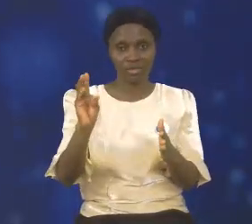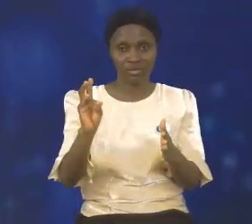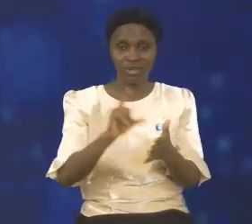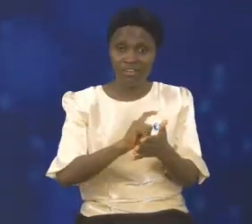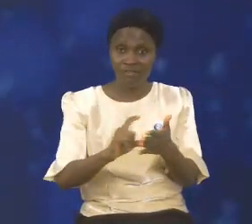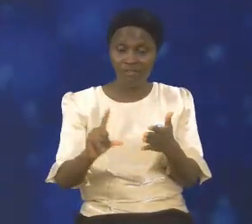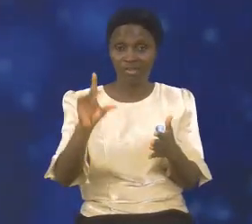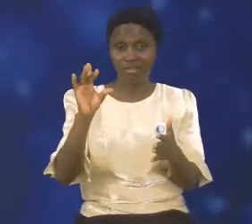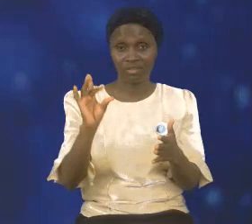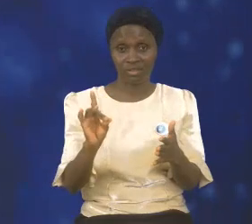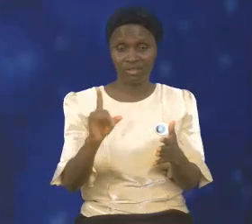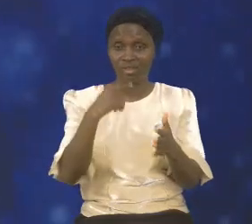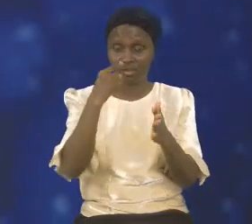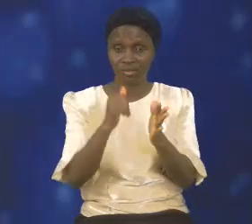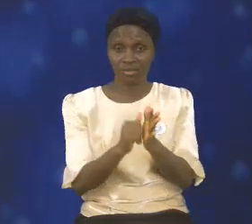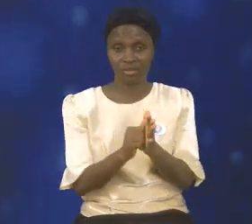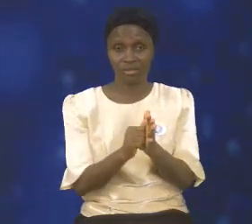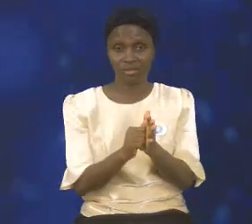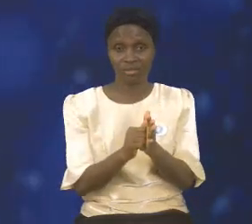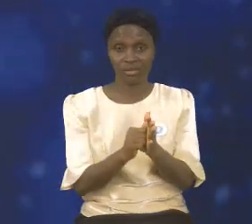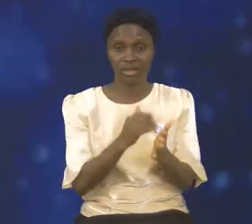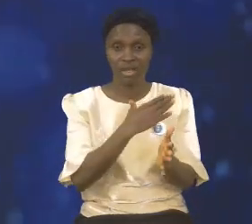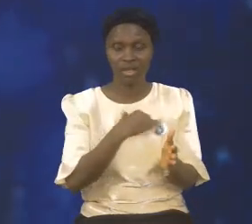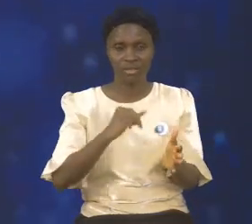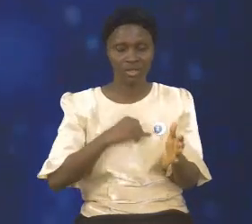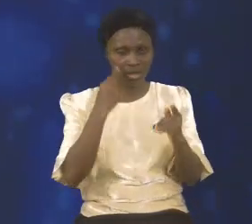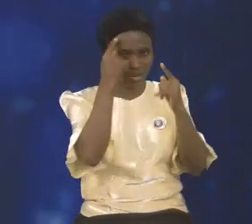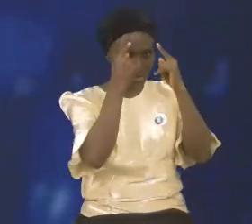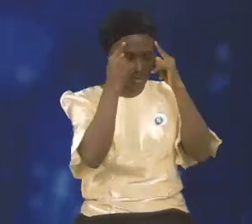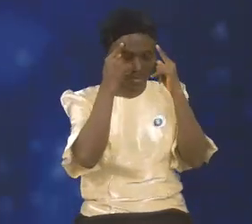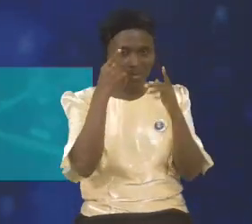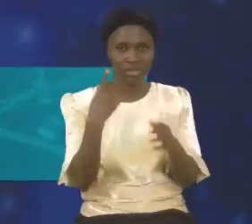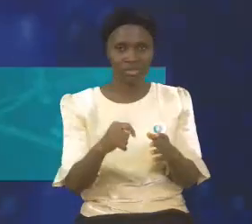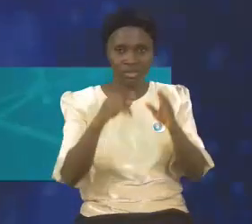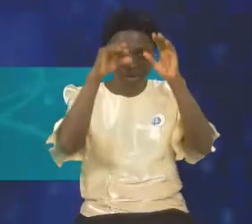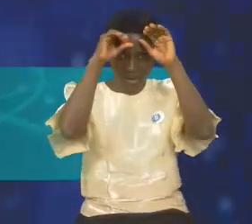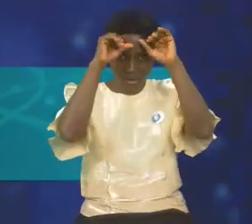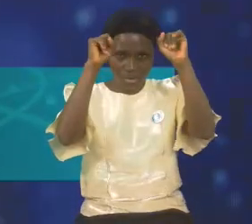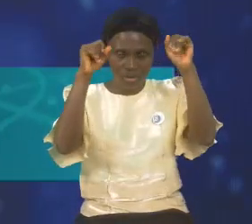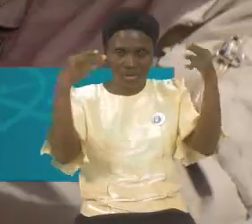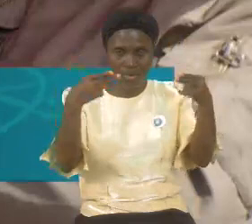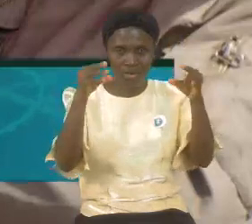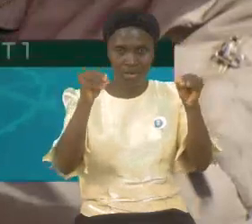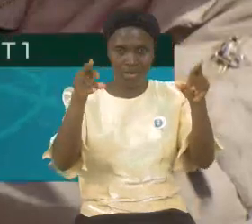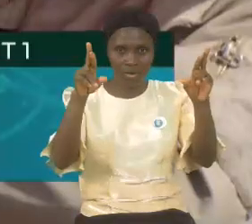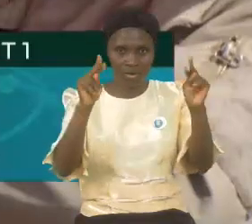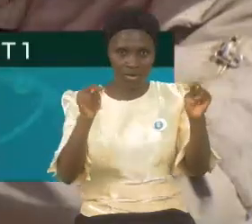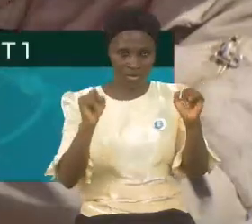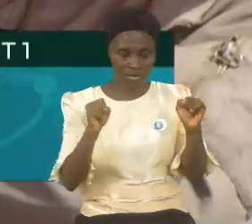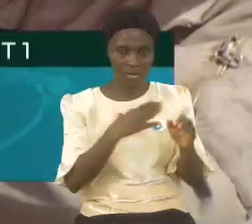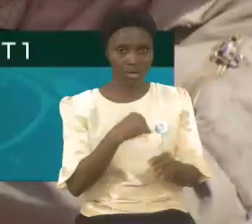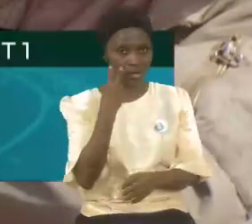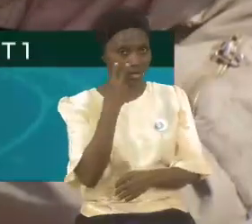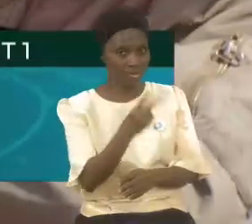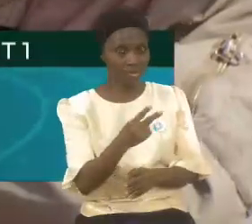verse 8 it says, and I considered the horns, and behold, there